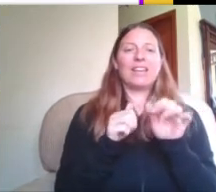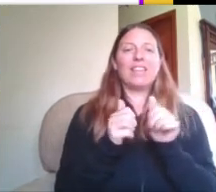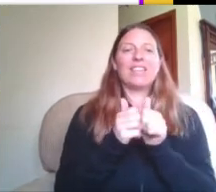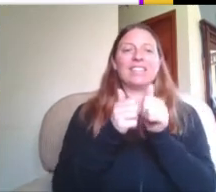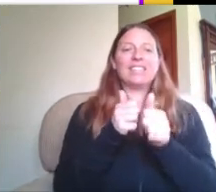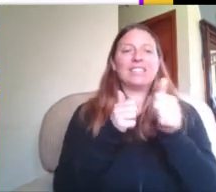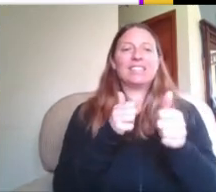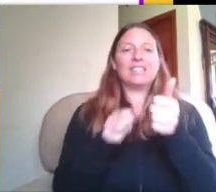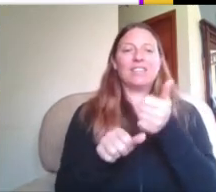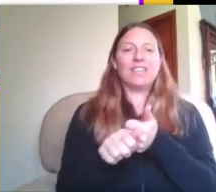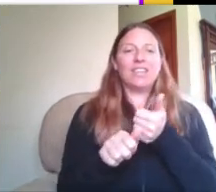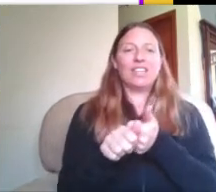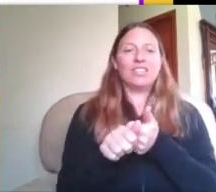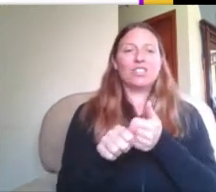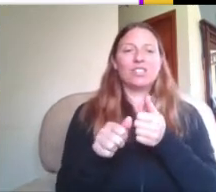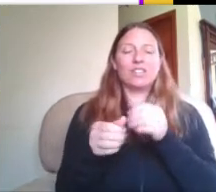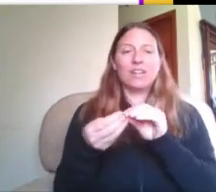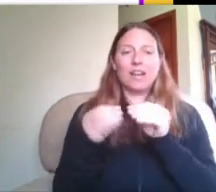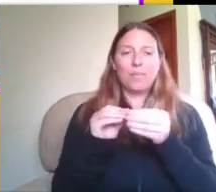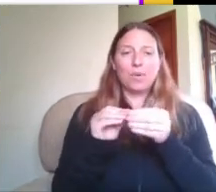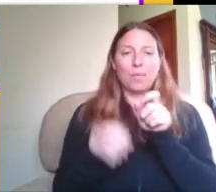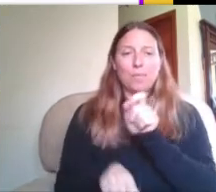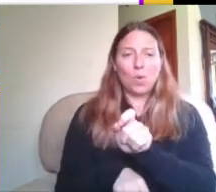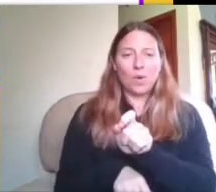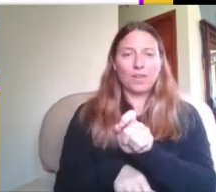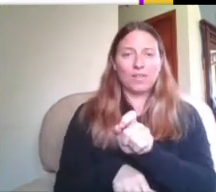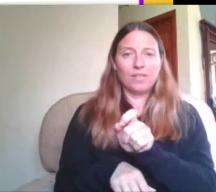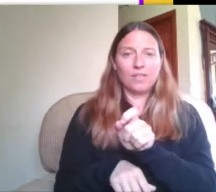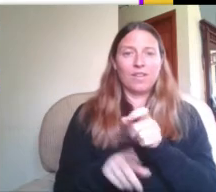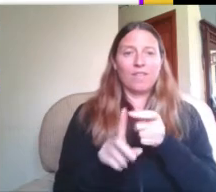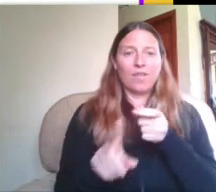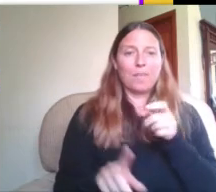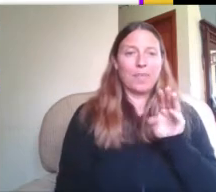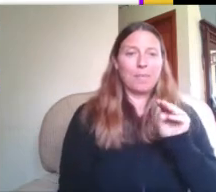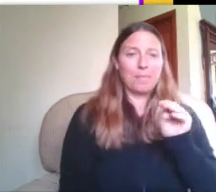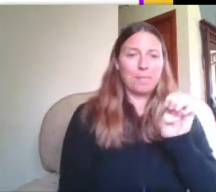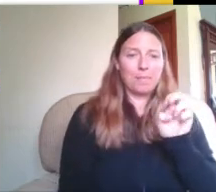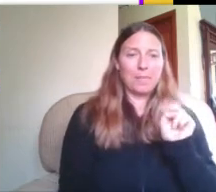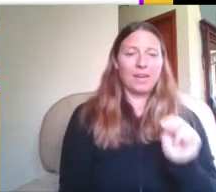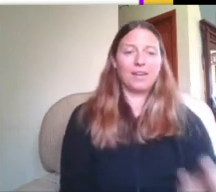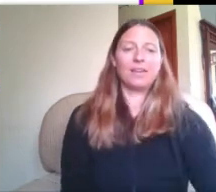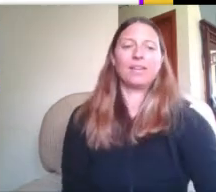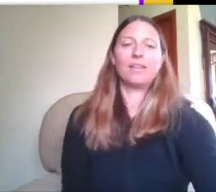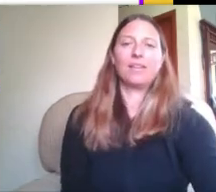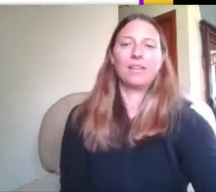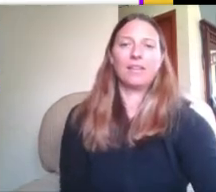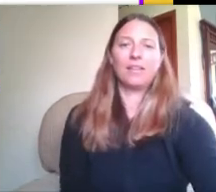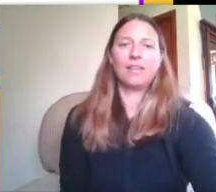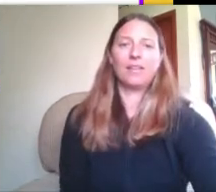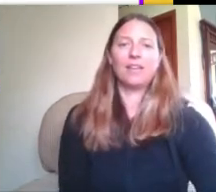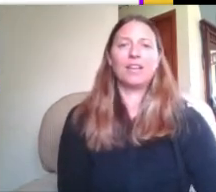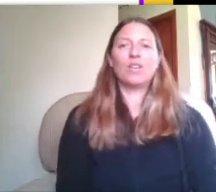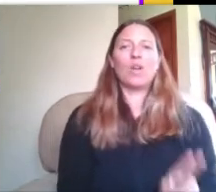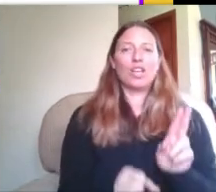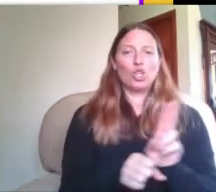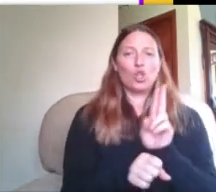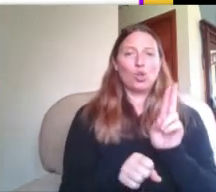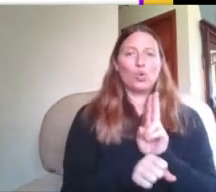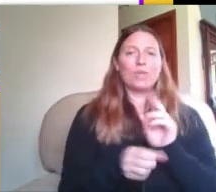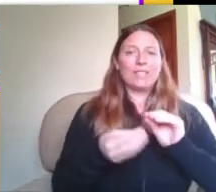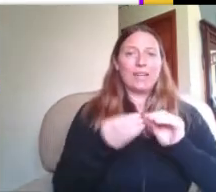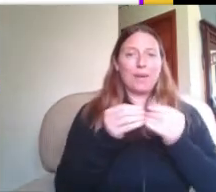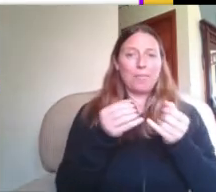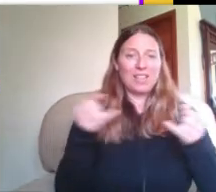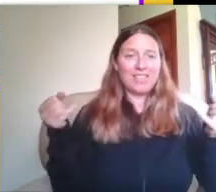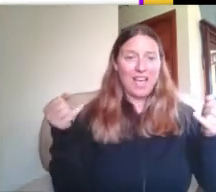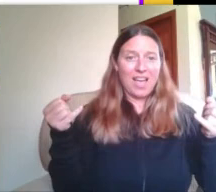mean. And it says, I used the number line in the dot plot to count the number of units from each data